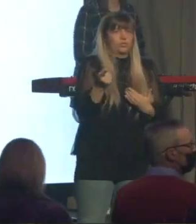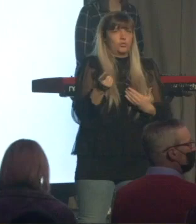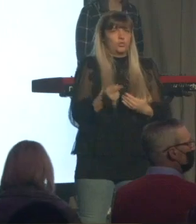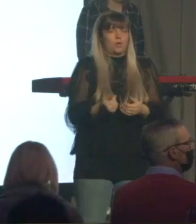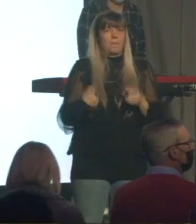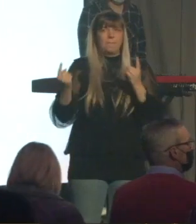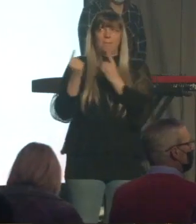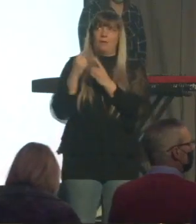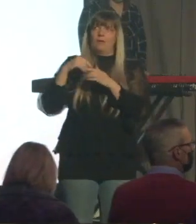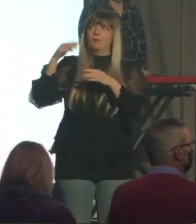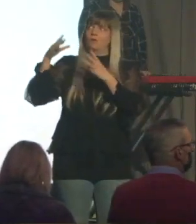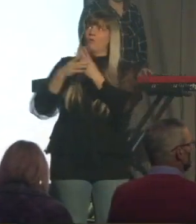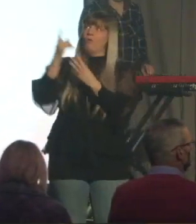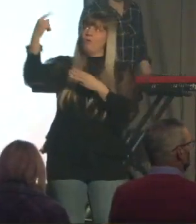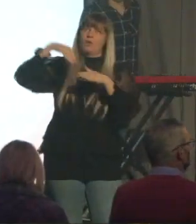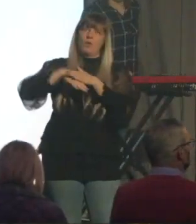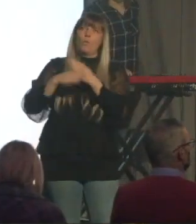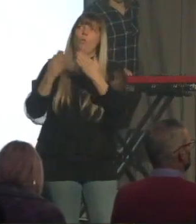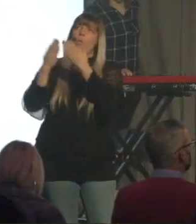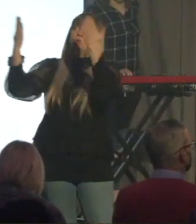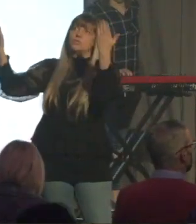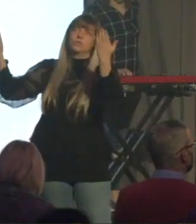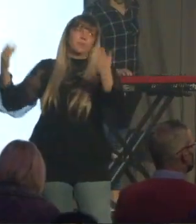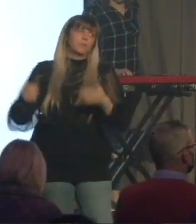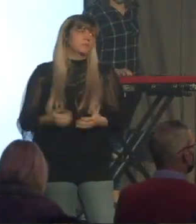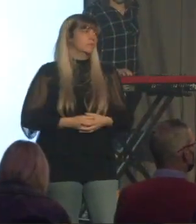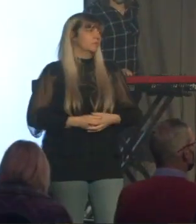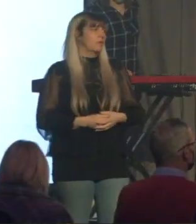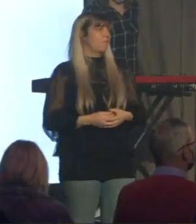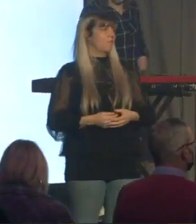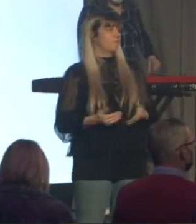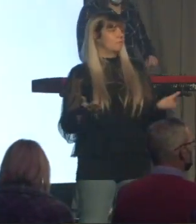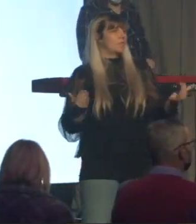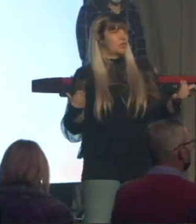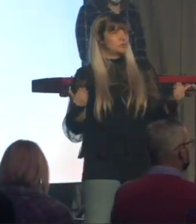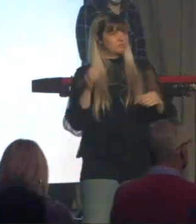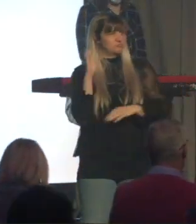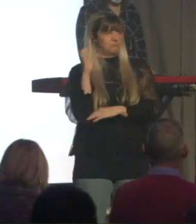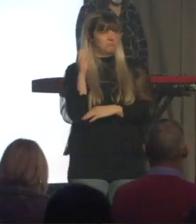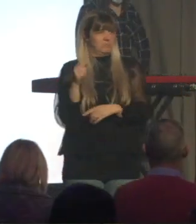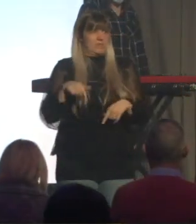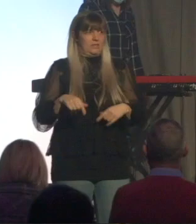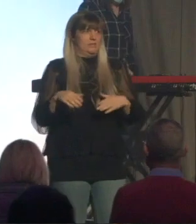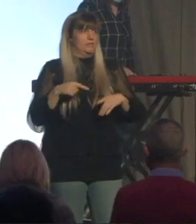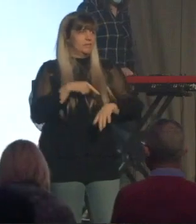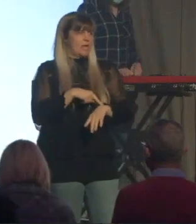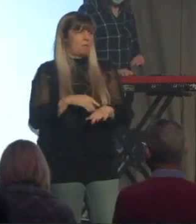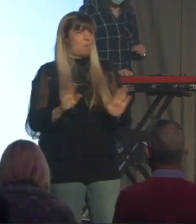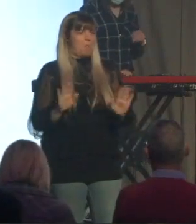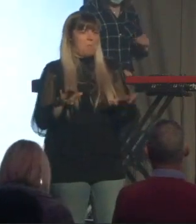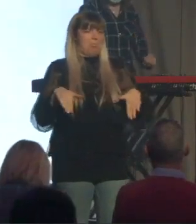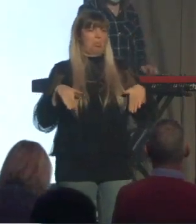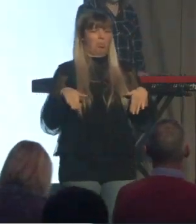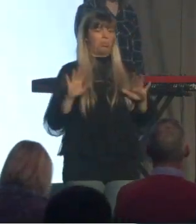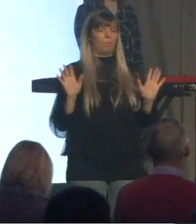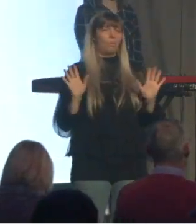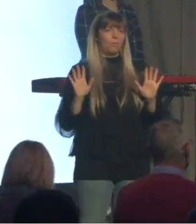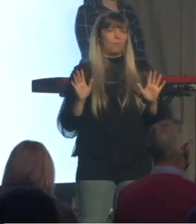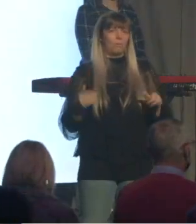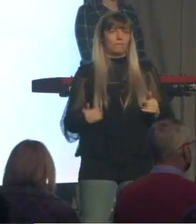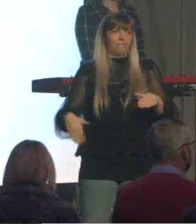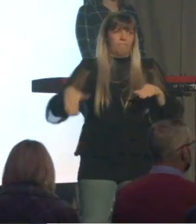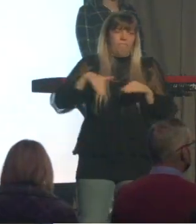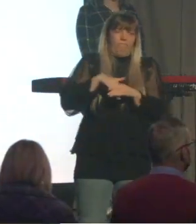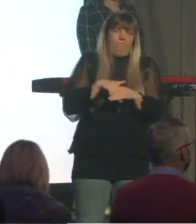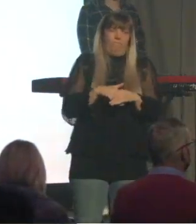worship. Come on, church, this is not a time to be silent or be quiet or step back or feel intimidated.